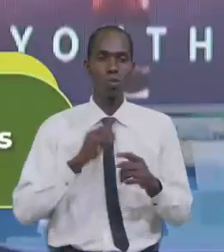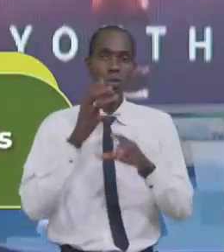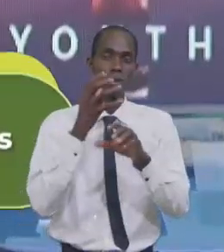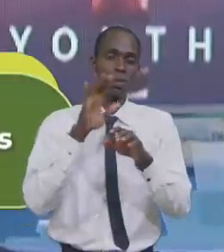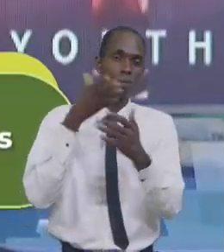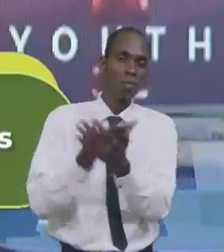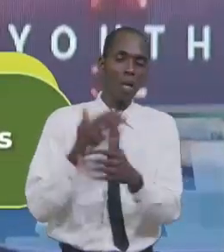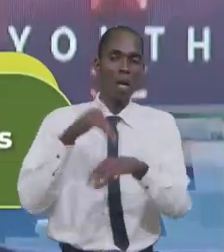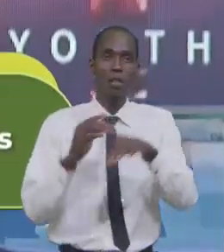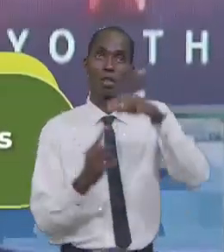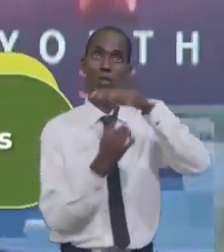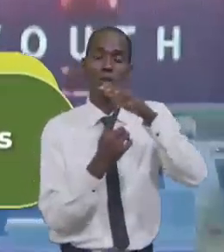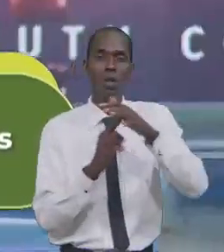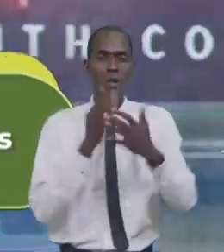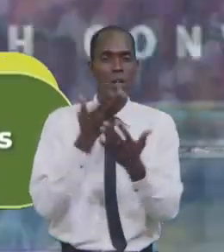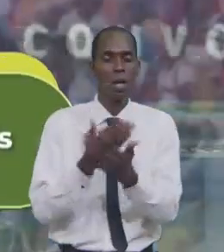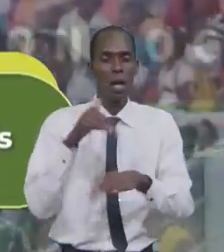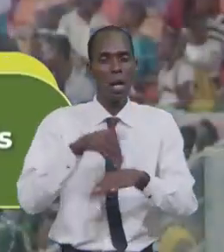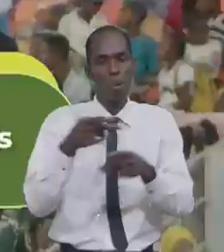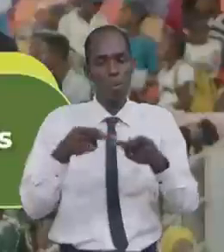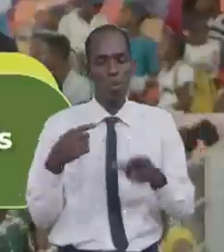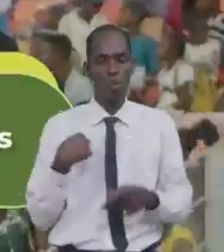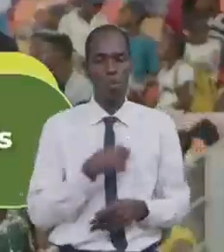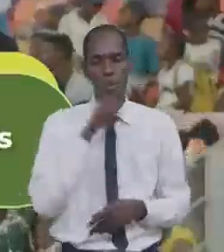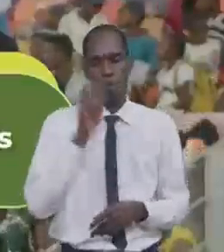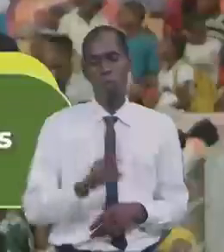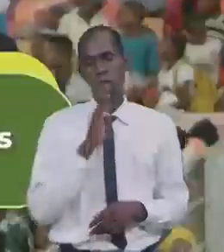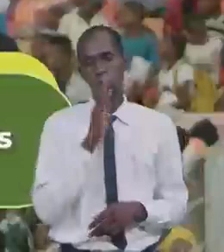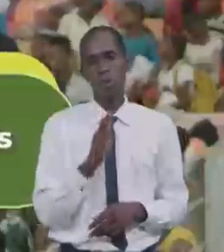the place we must get to. You will get there.